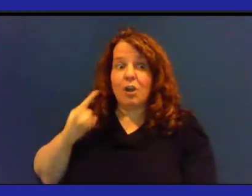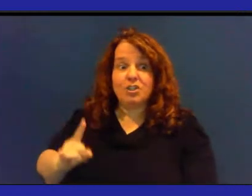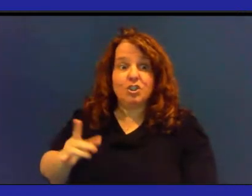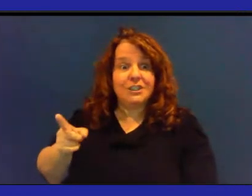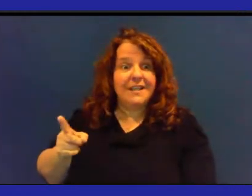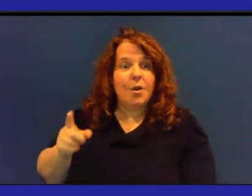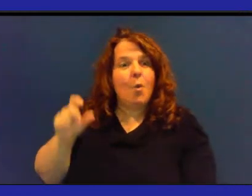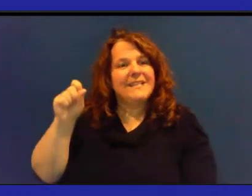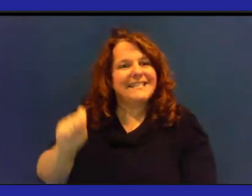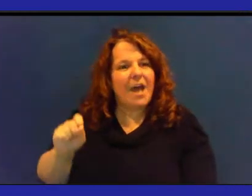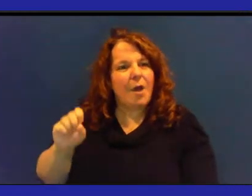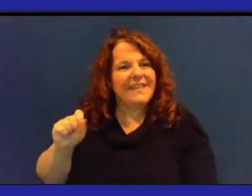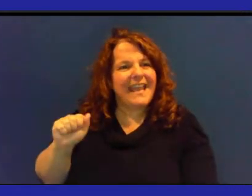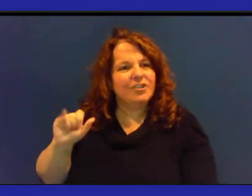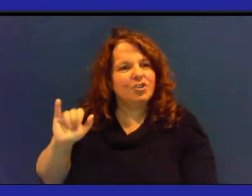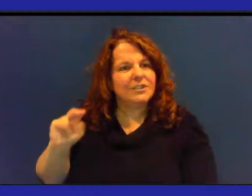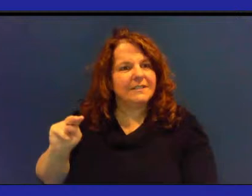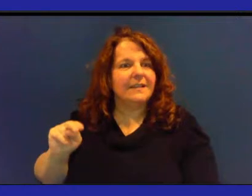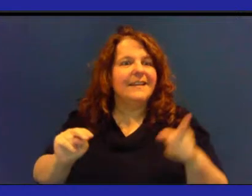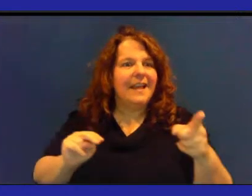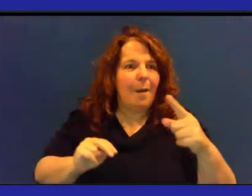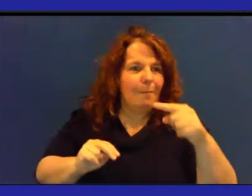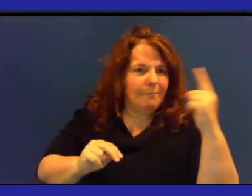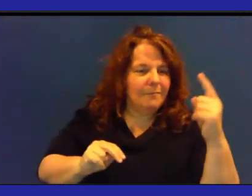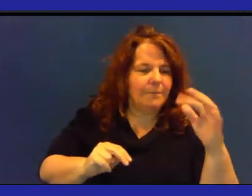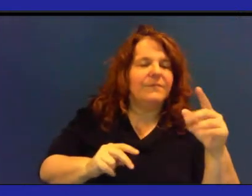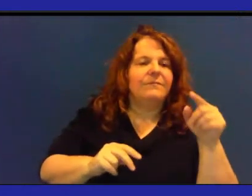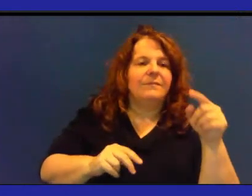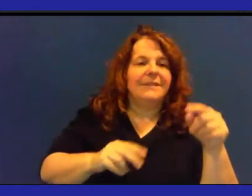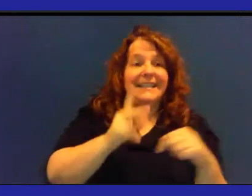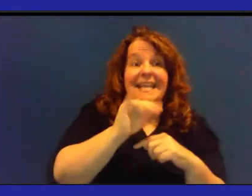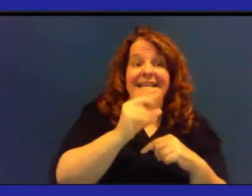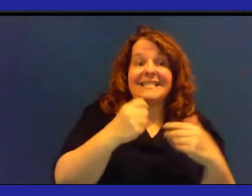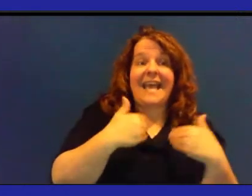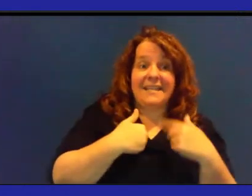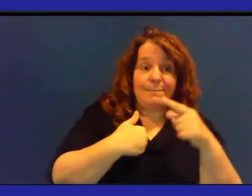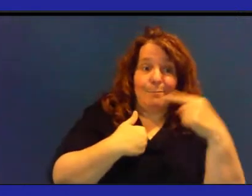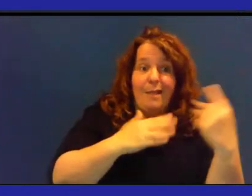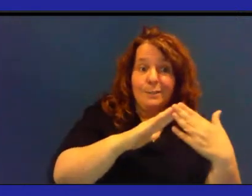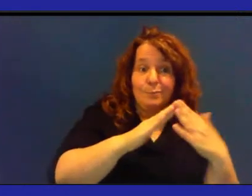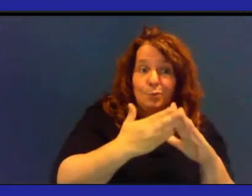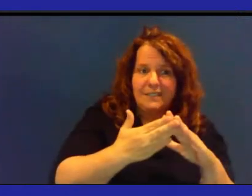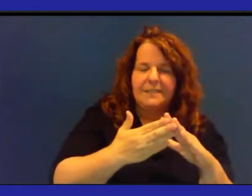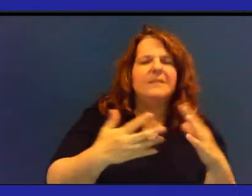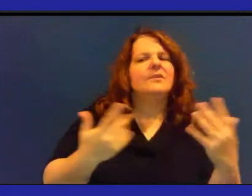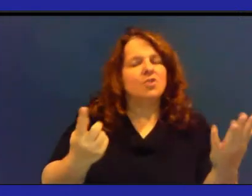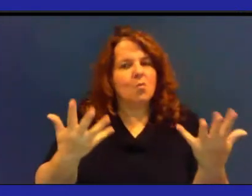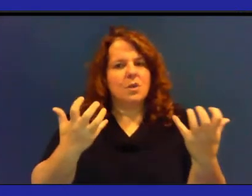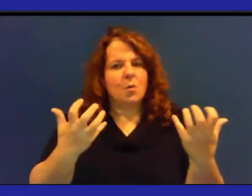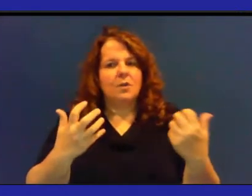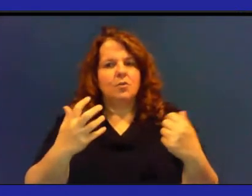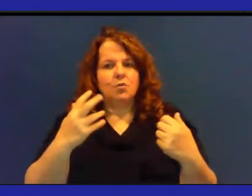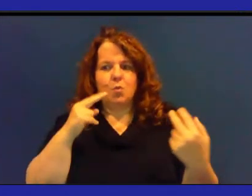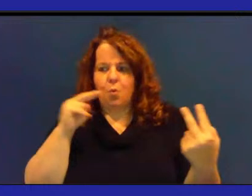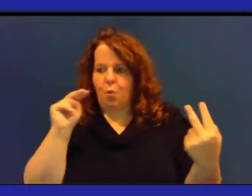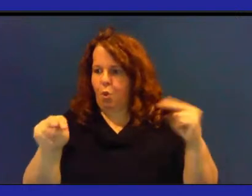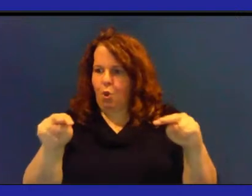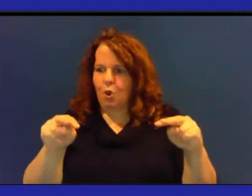Asian community. Kings County has an African American community. I think we should really look at that